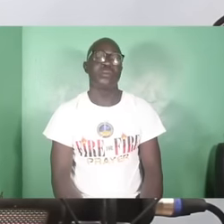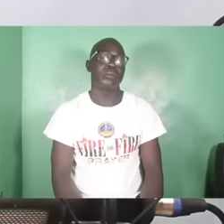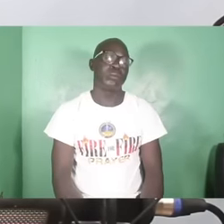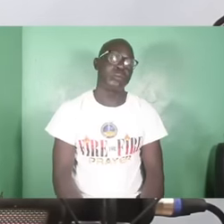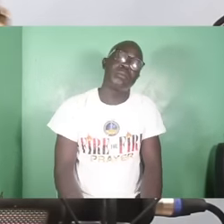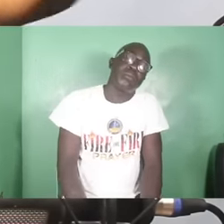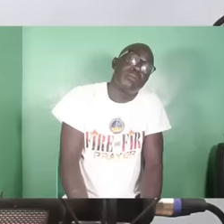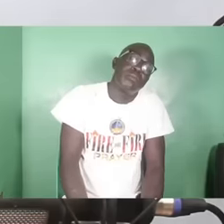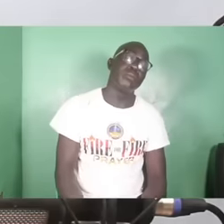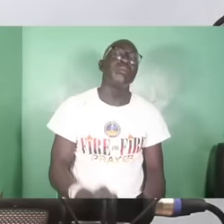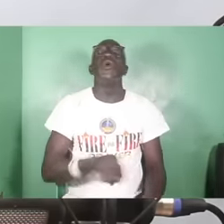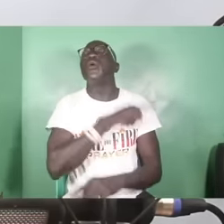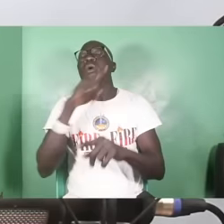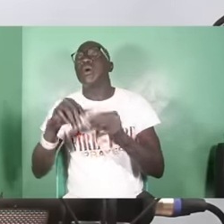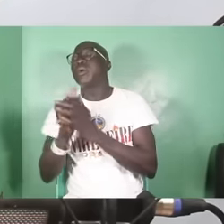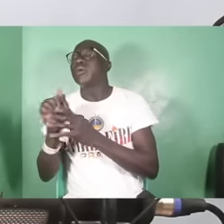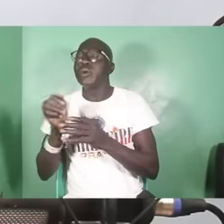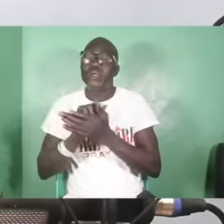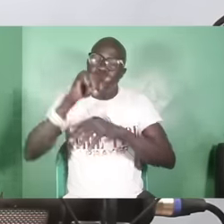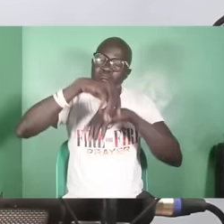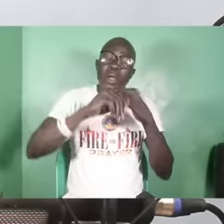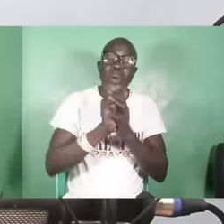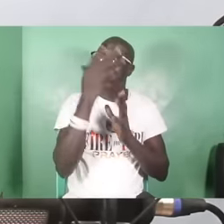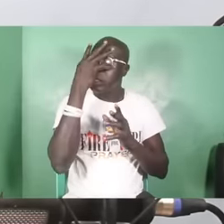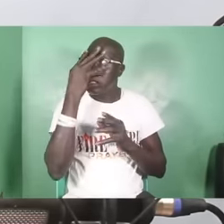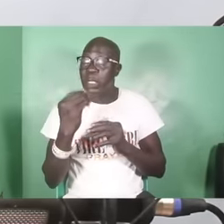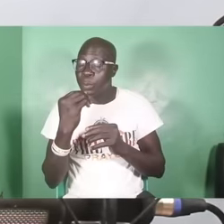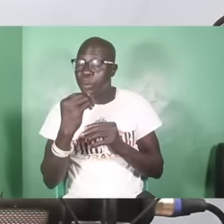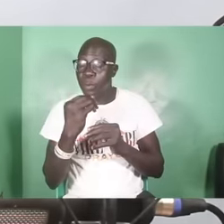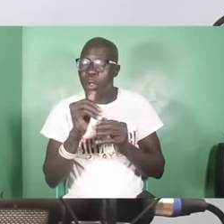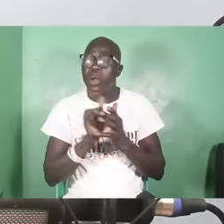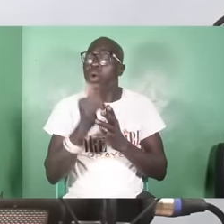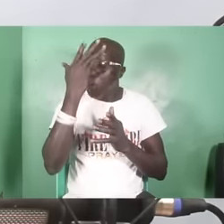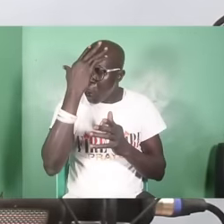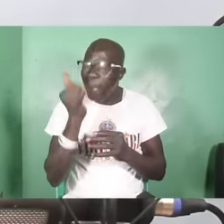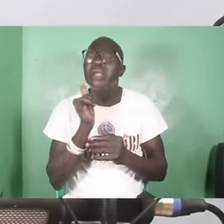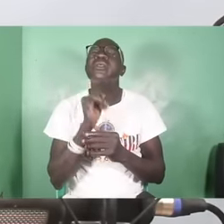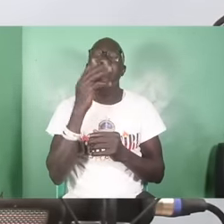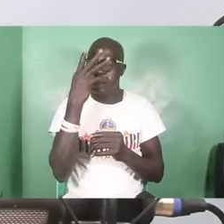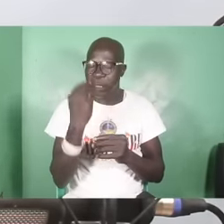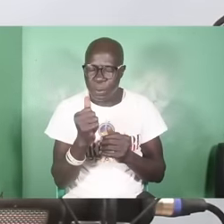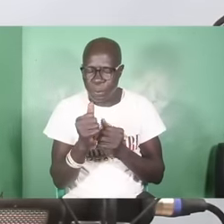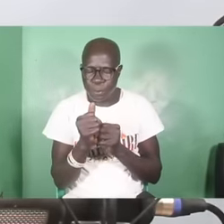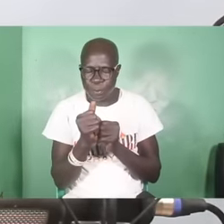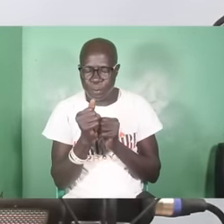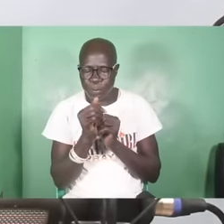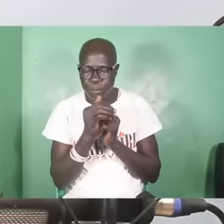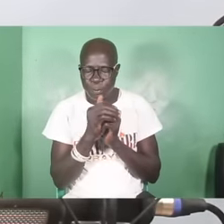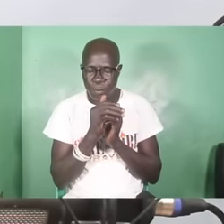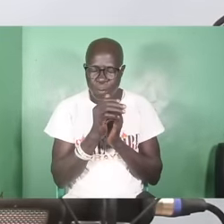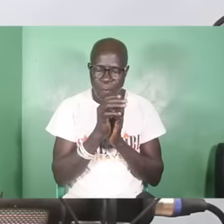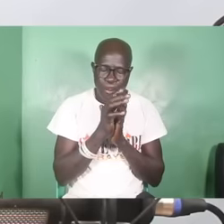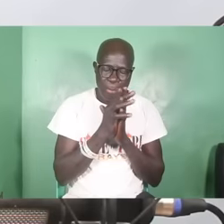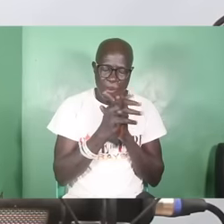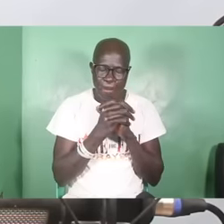Ǹjẹ́ òru náà wà lọ. They located him at night when he had slept. Kí ló dé kó o ṣe? wale ya se inje emi bi o